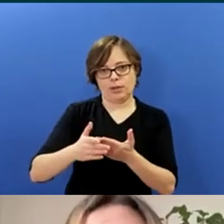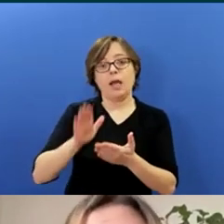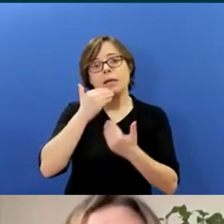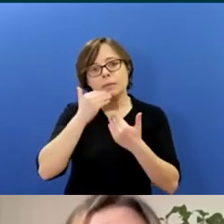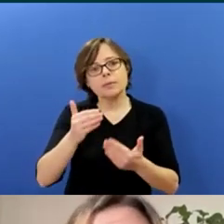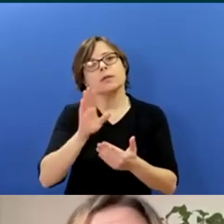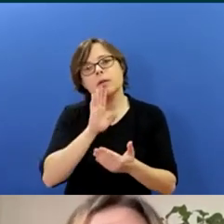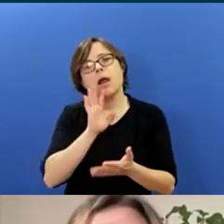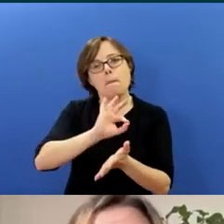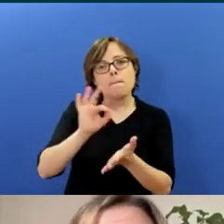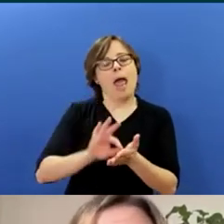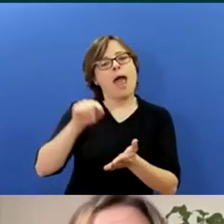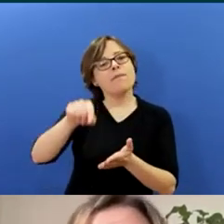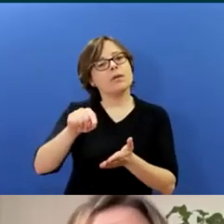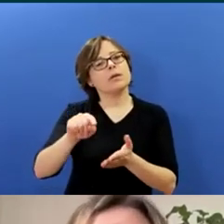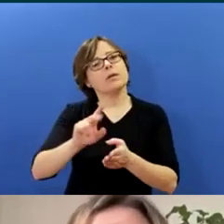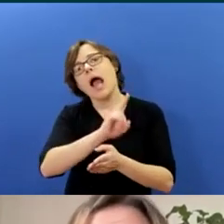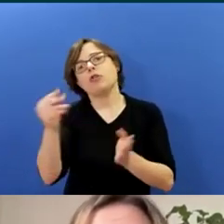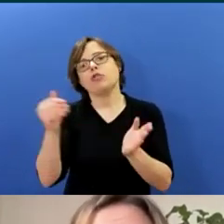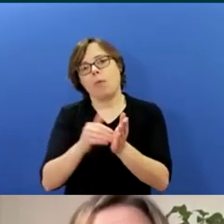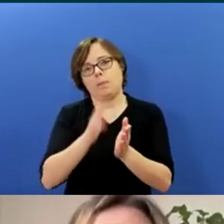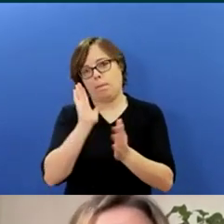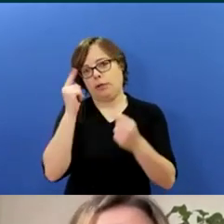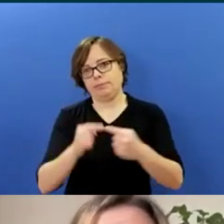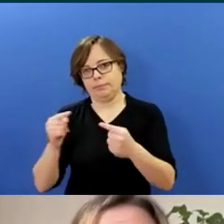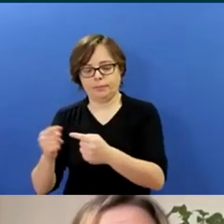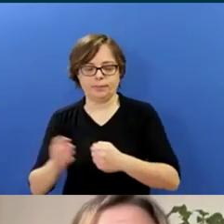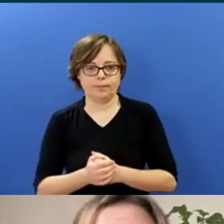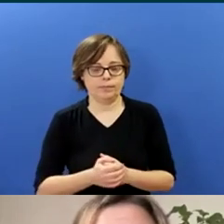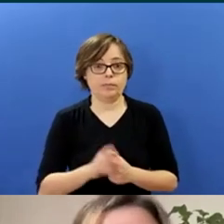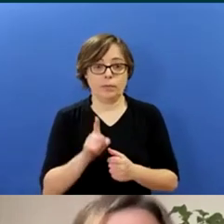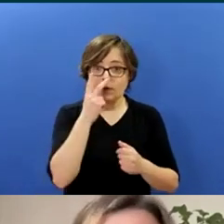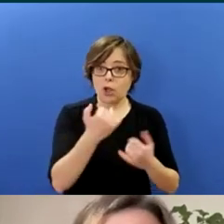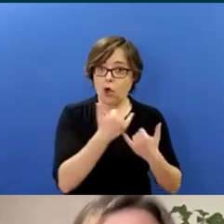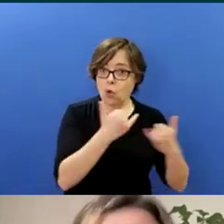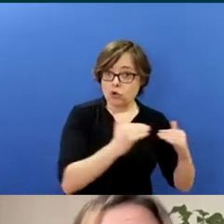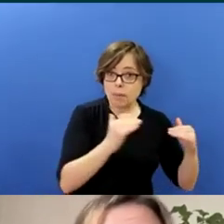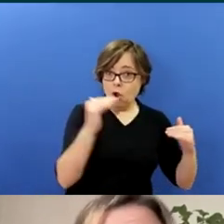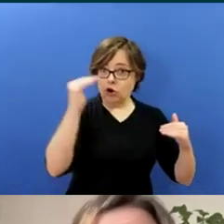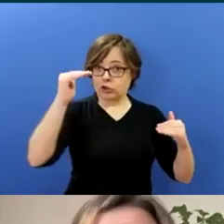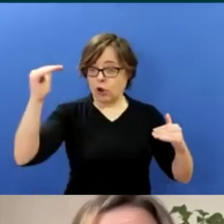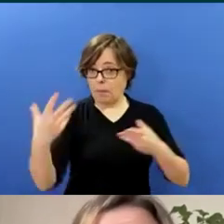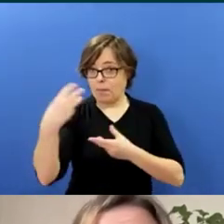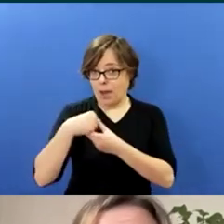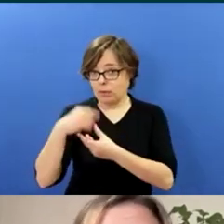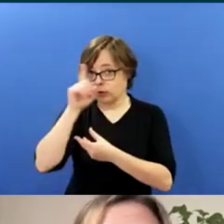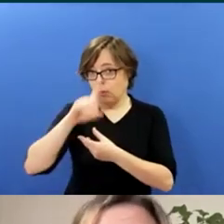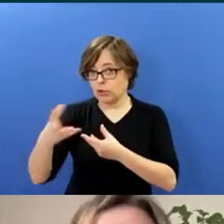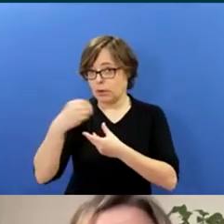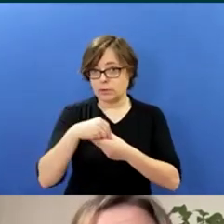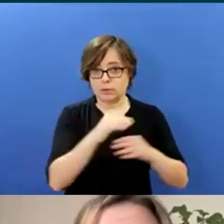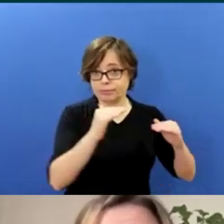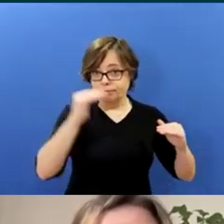These different levels of participation now illustrate how governance is not just about officials making decisions, but